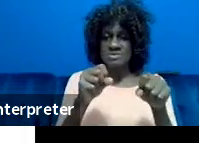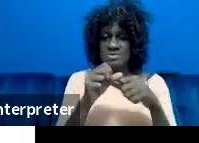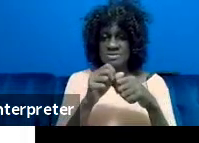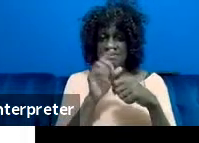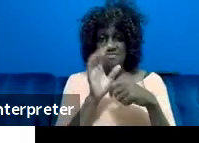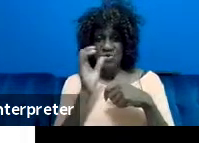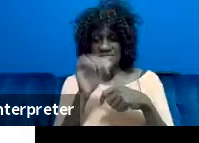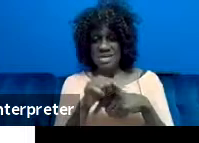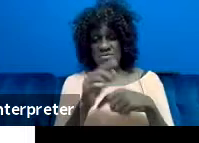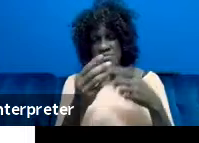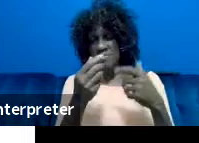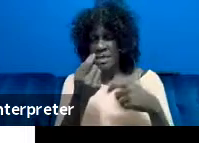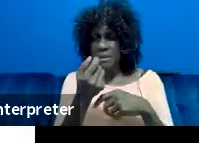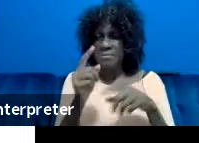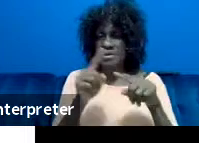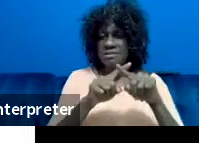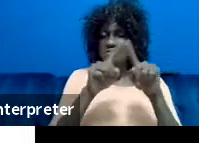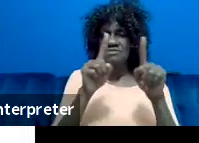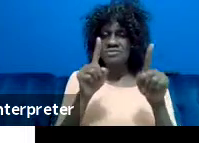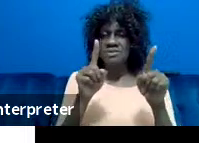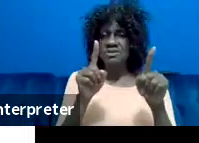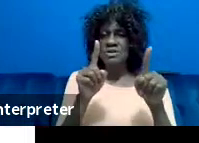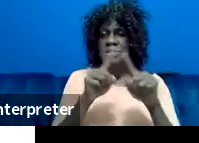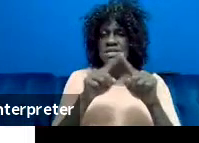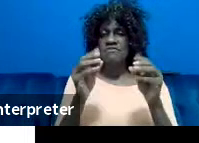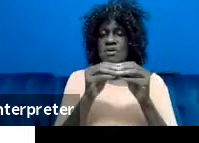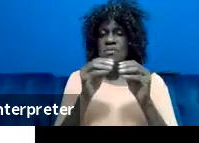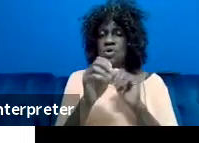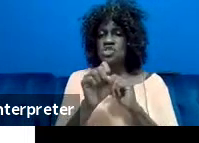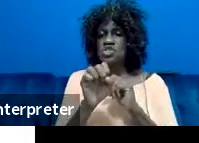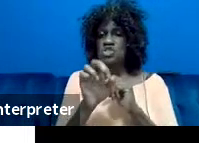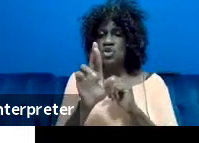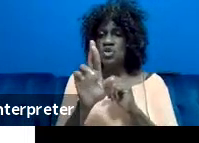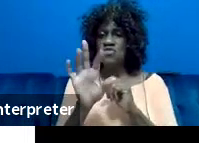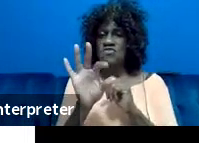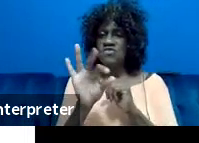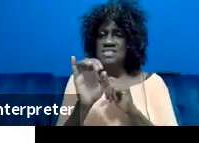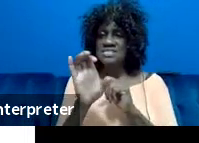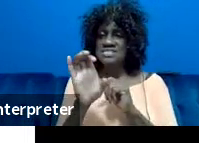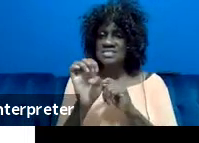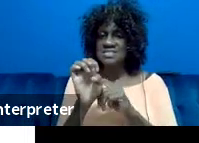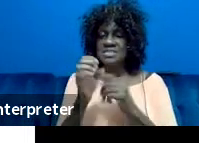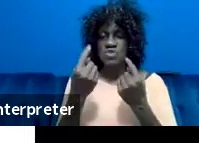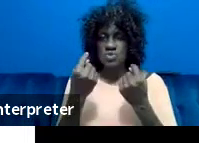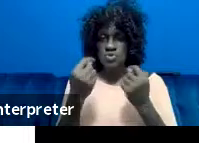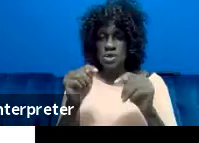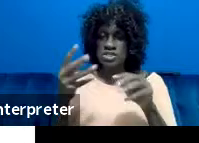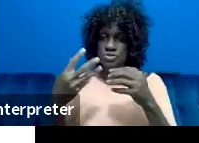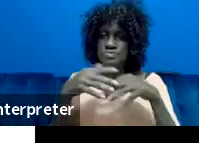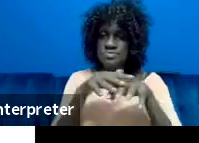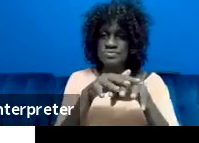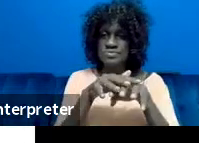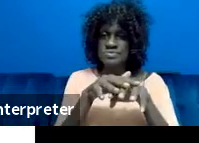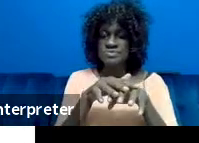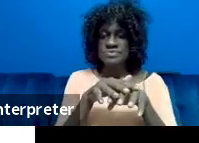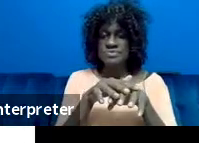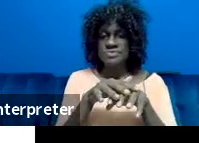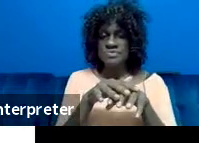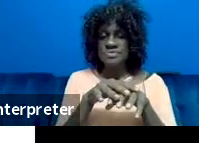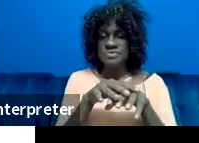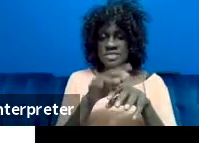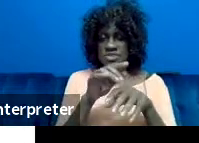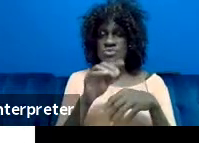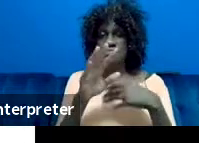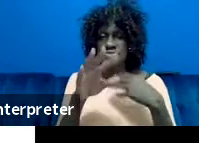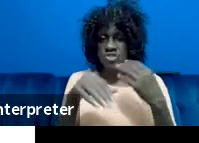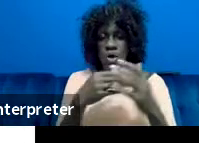case, it might just be a little bit different or a little bit more surface material, but try integrate those two into the whole